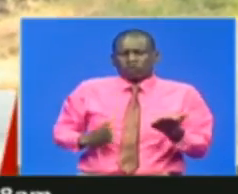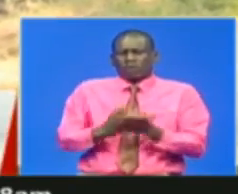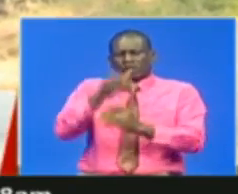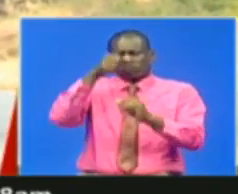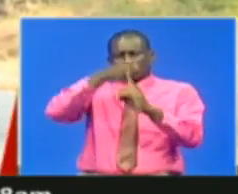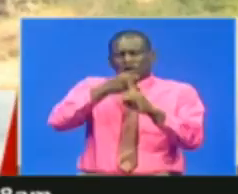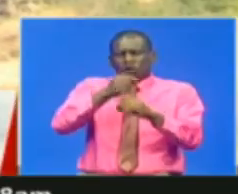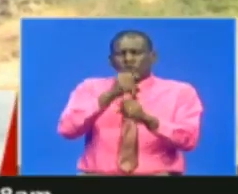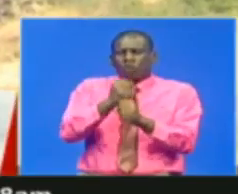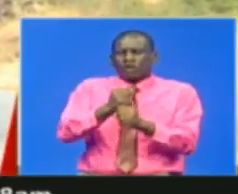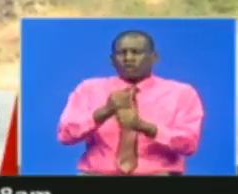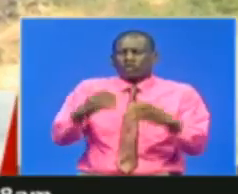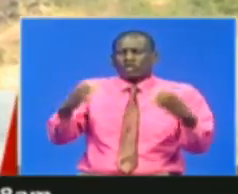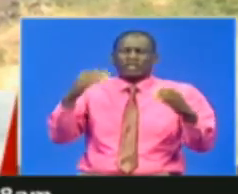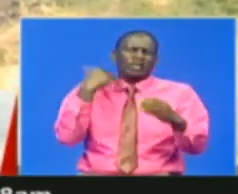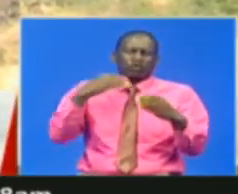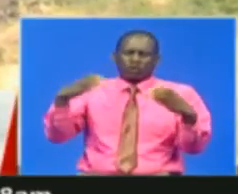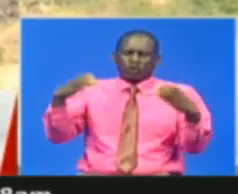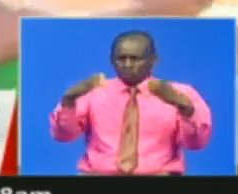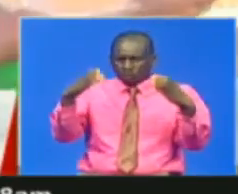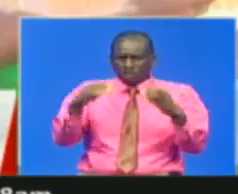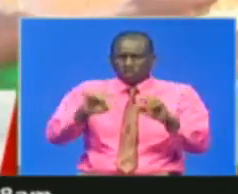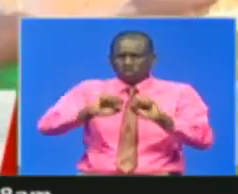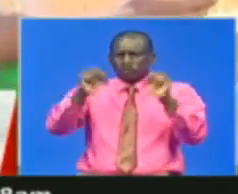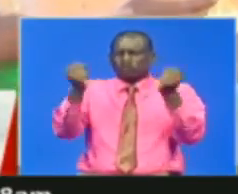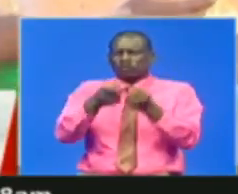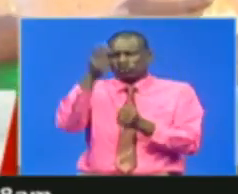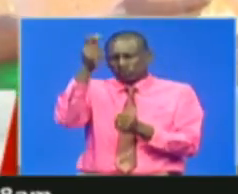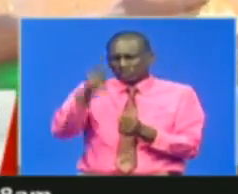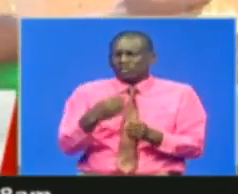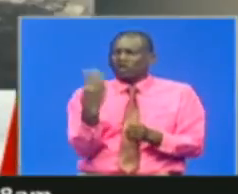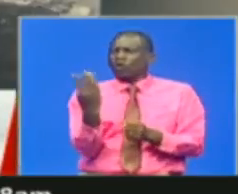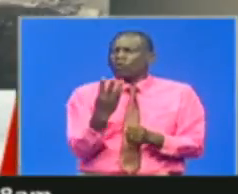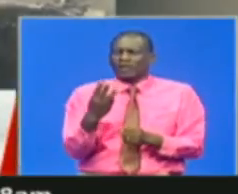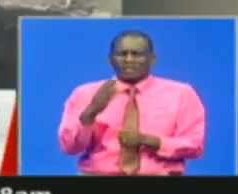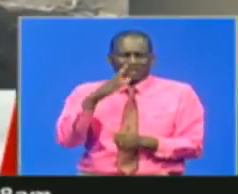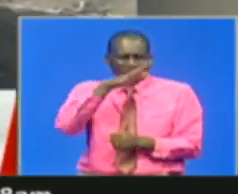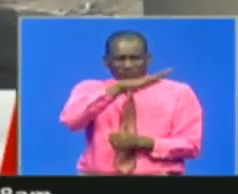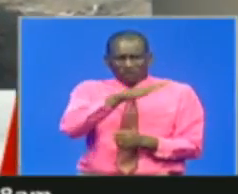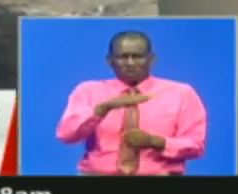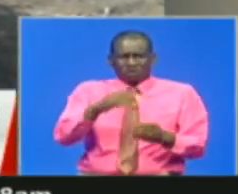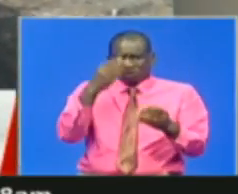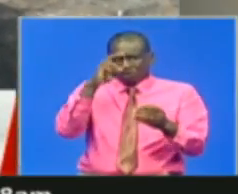Community Social Justice Center. Wednesday evening, police impounded the